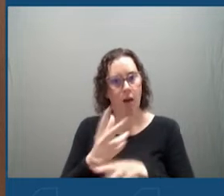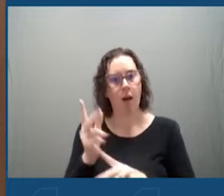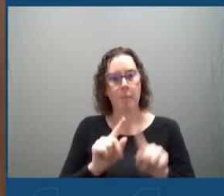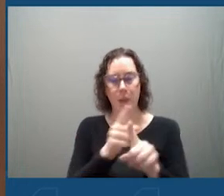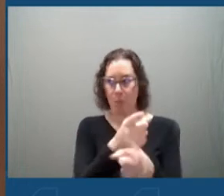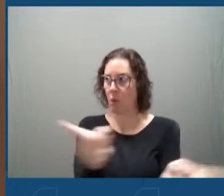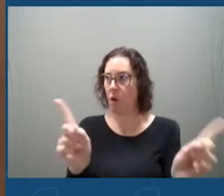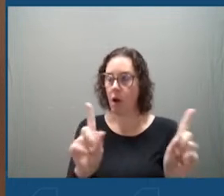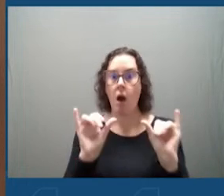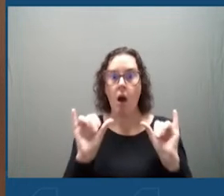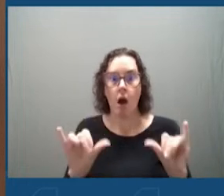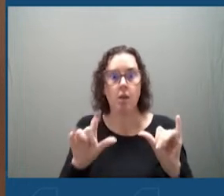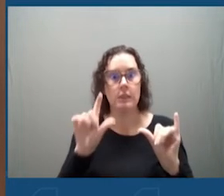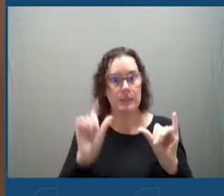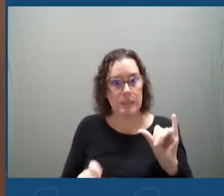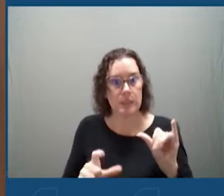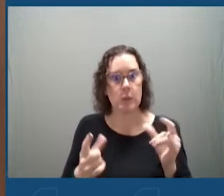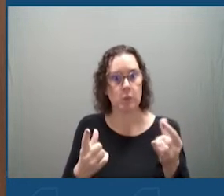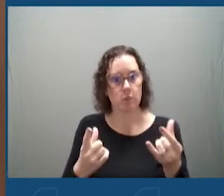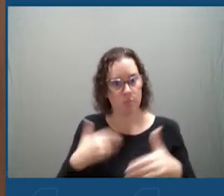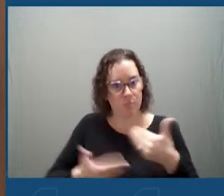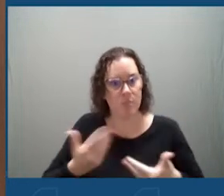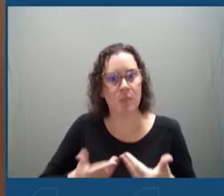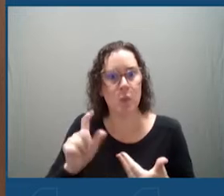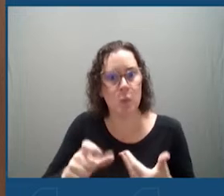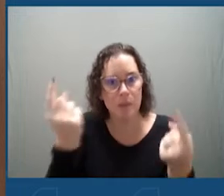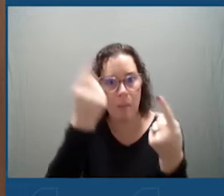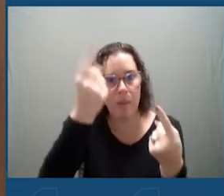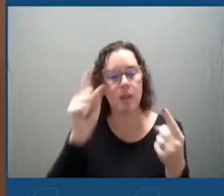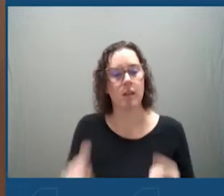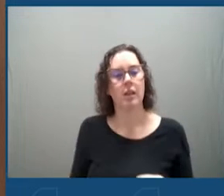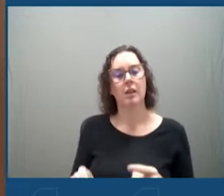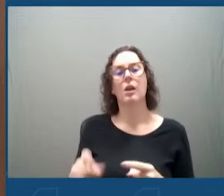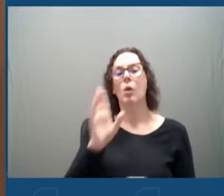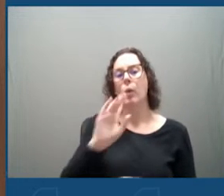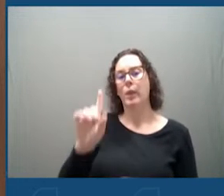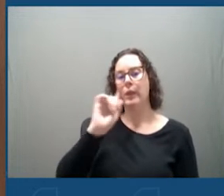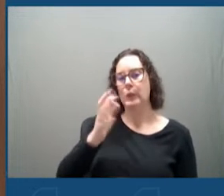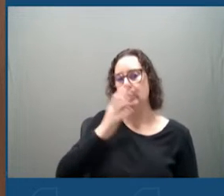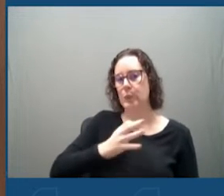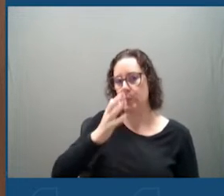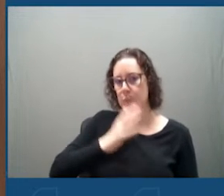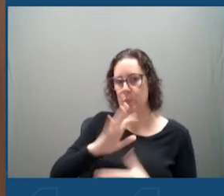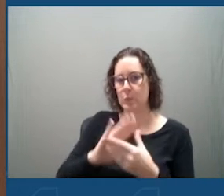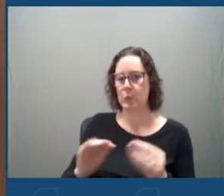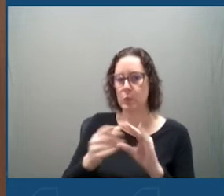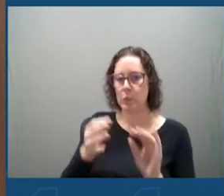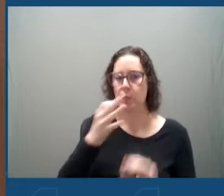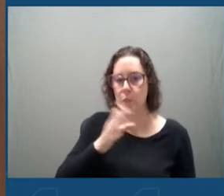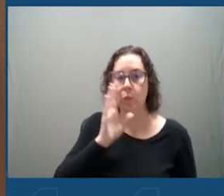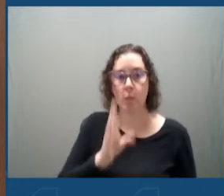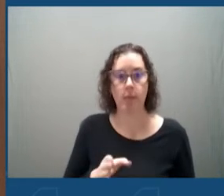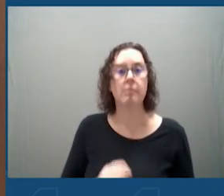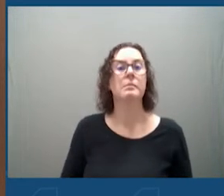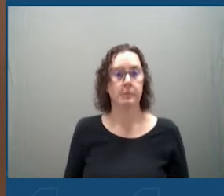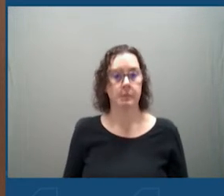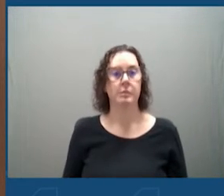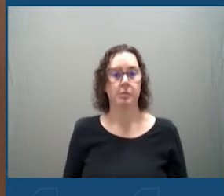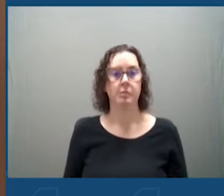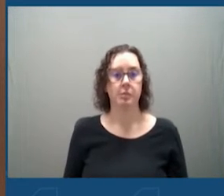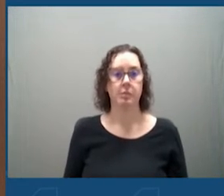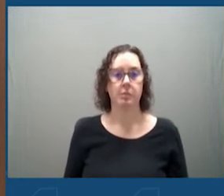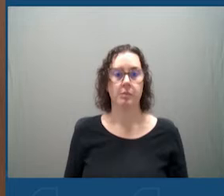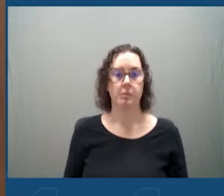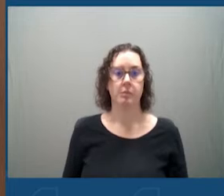to act. We're going to hear from a couple of them, from Joseph Clark and Jackie Knight in a moment. But really, this is an insidious crime. And